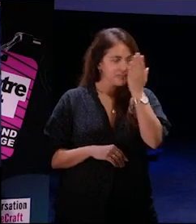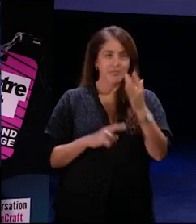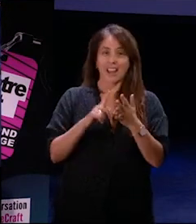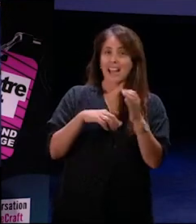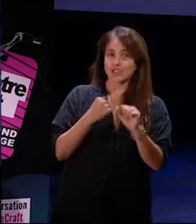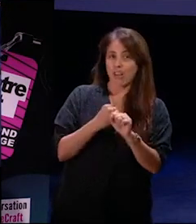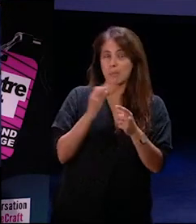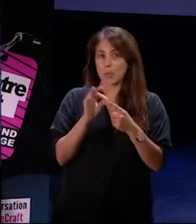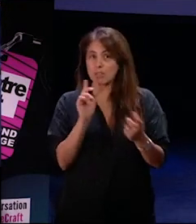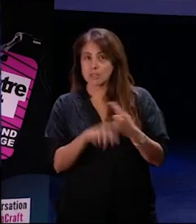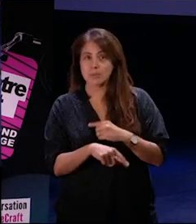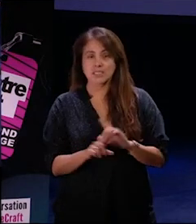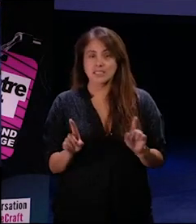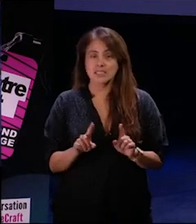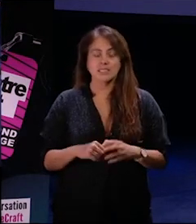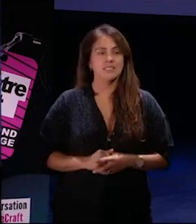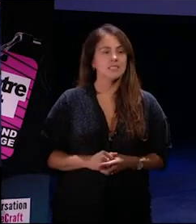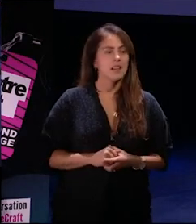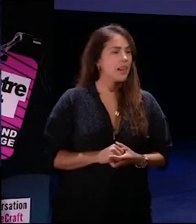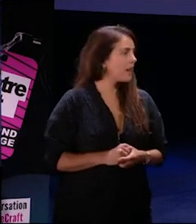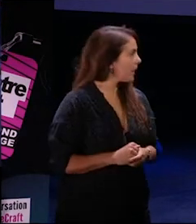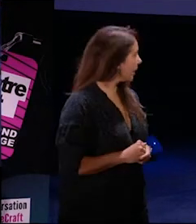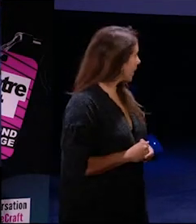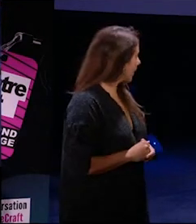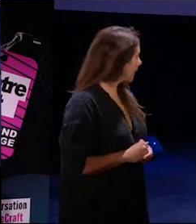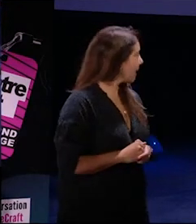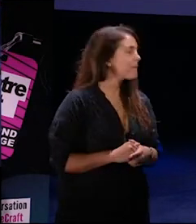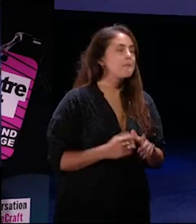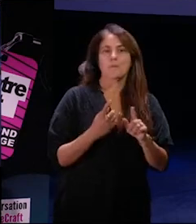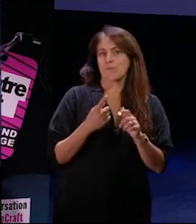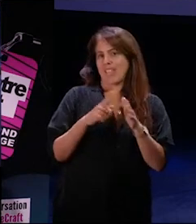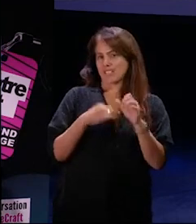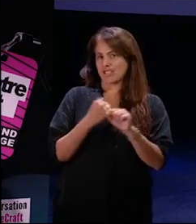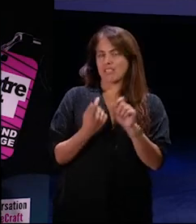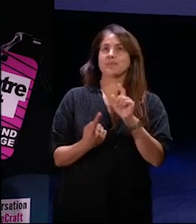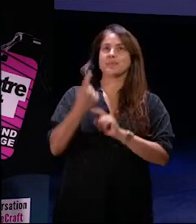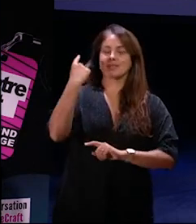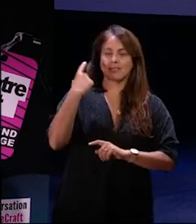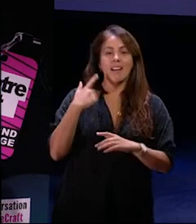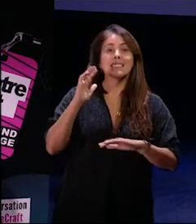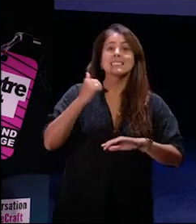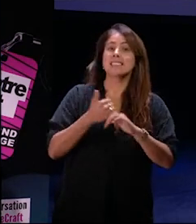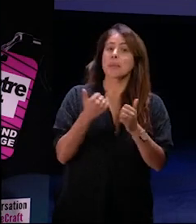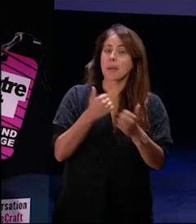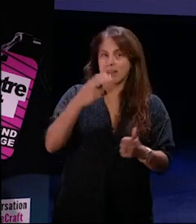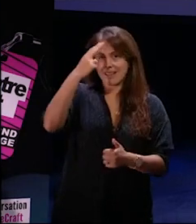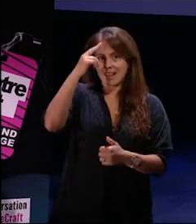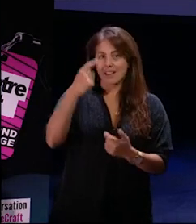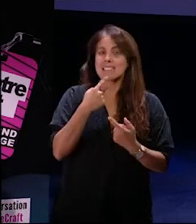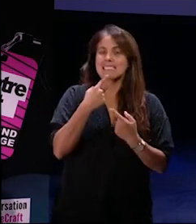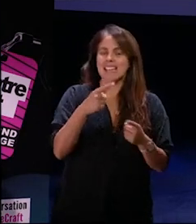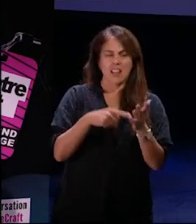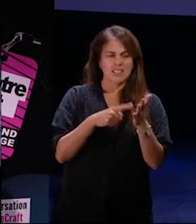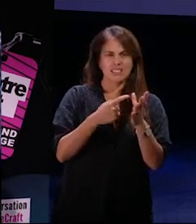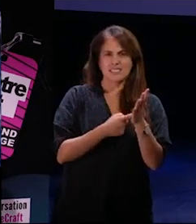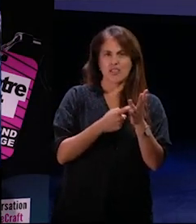thoughts on this? Well, back in the day, I set up a company called Tell Tara with a Friend,